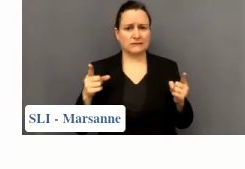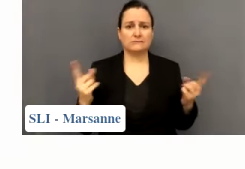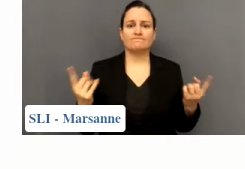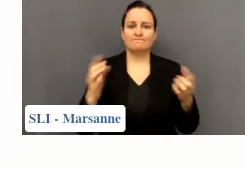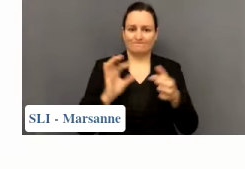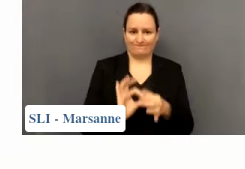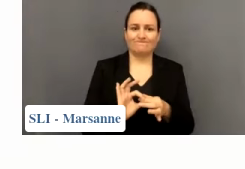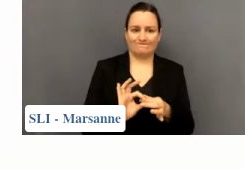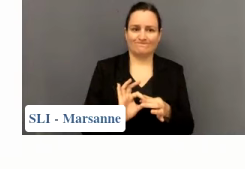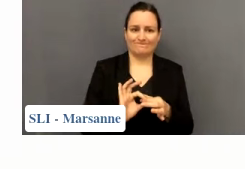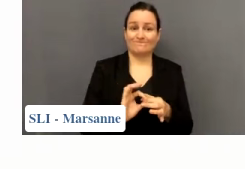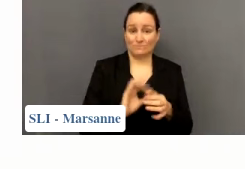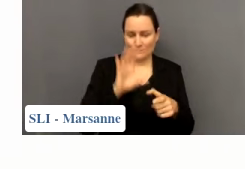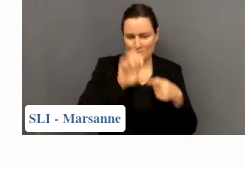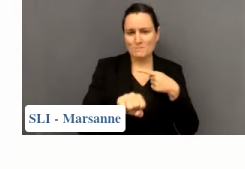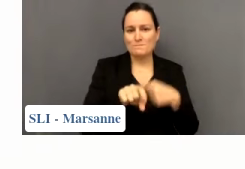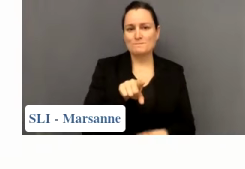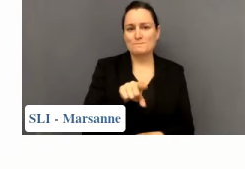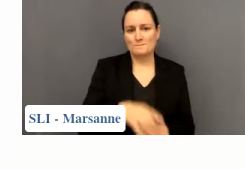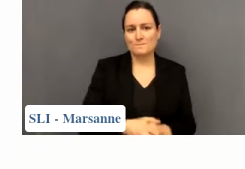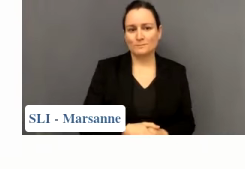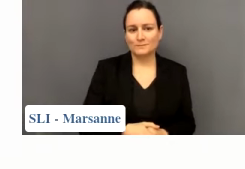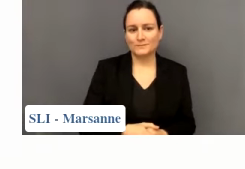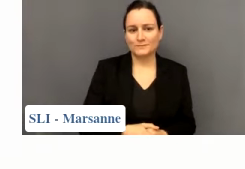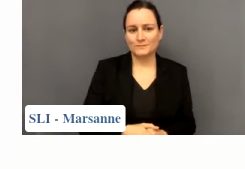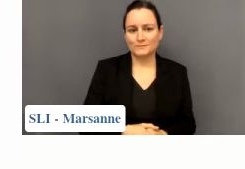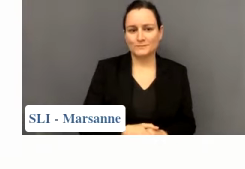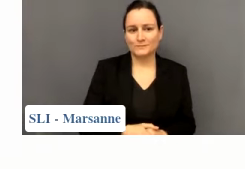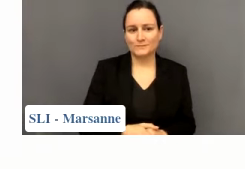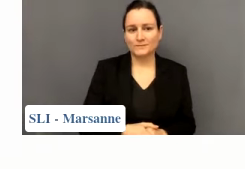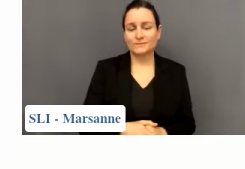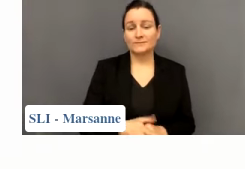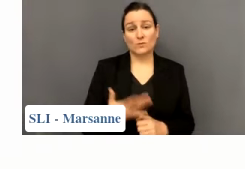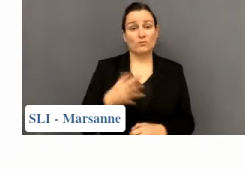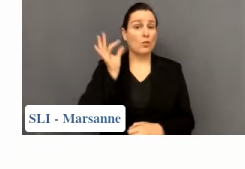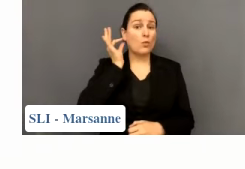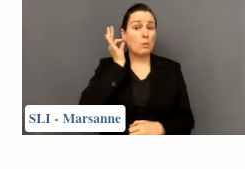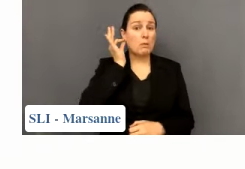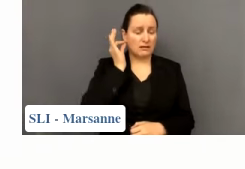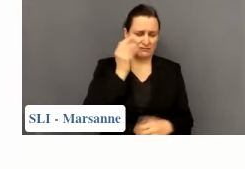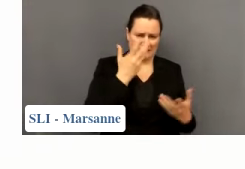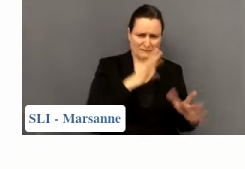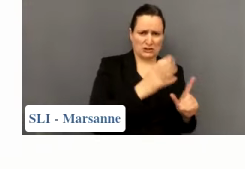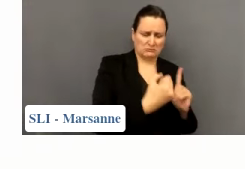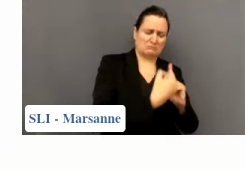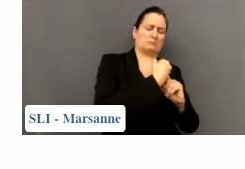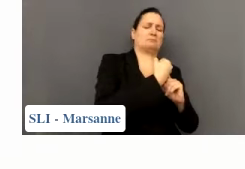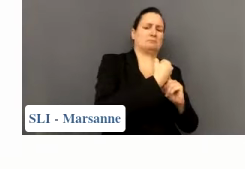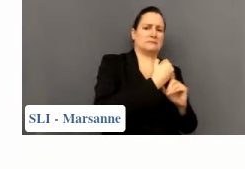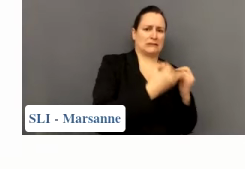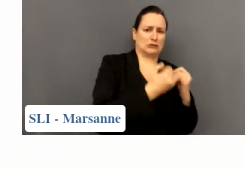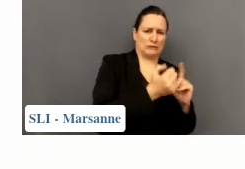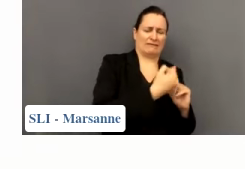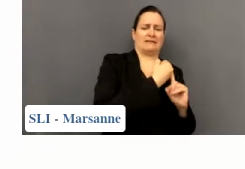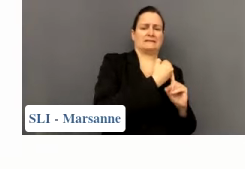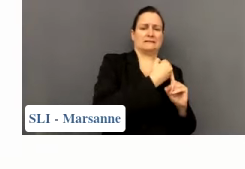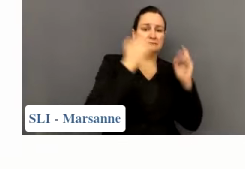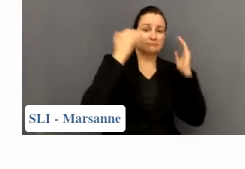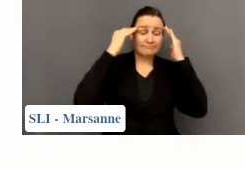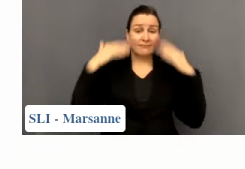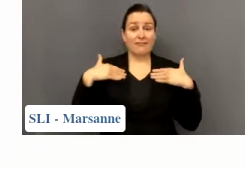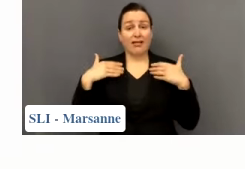violence. Women who had experienced sexual violence reported worse physical and mental health than women who had never experienced